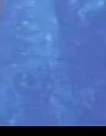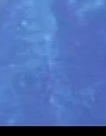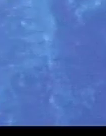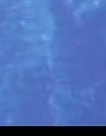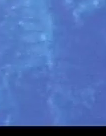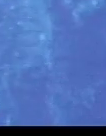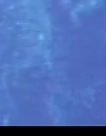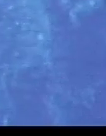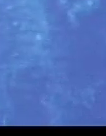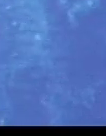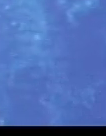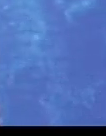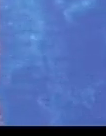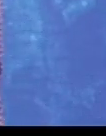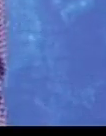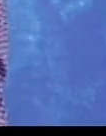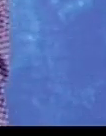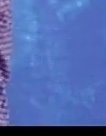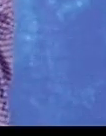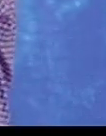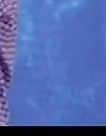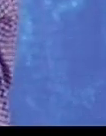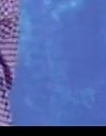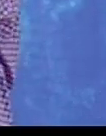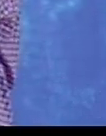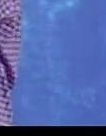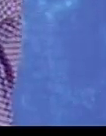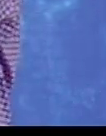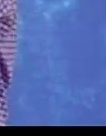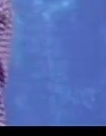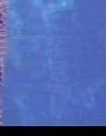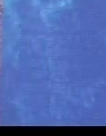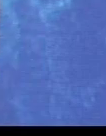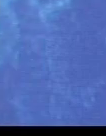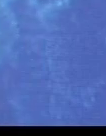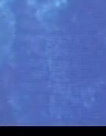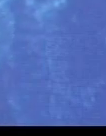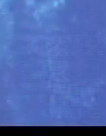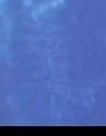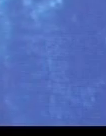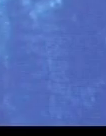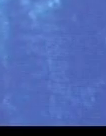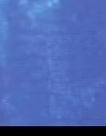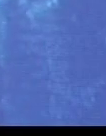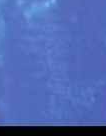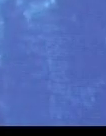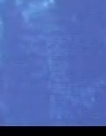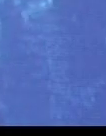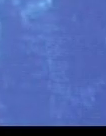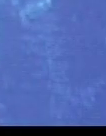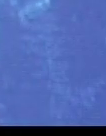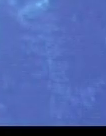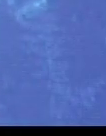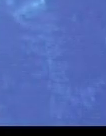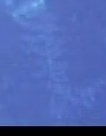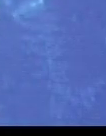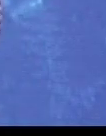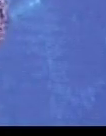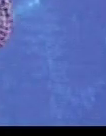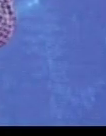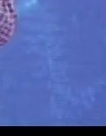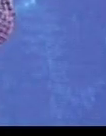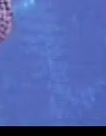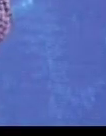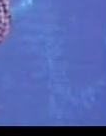contributor to our GDP as a country. The basis of our economy is anchored strongly in cocoa production.